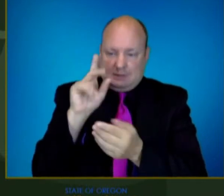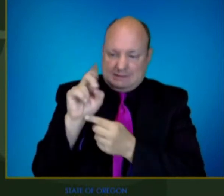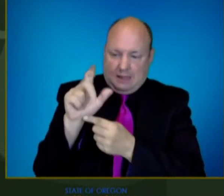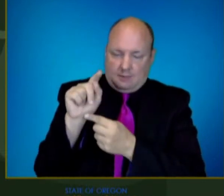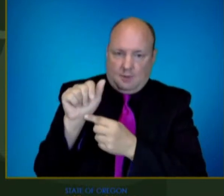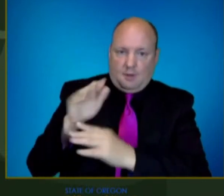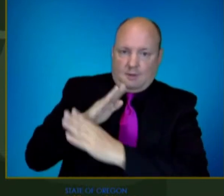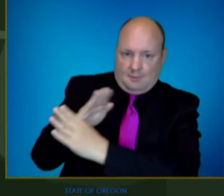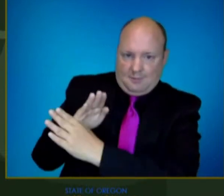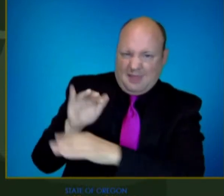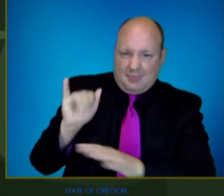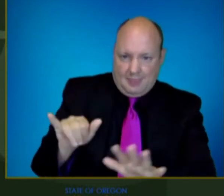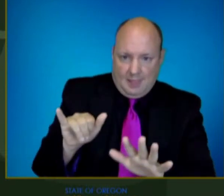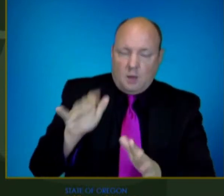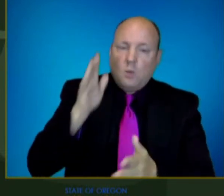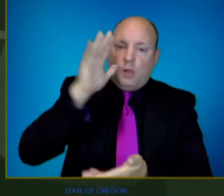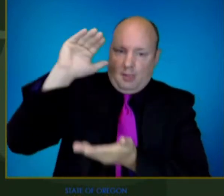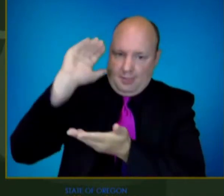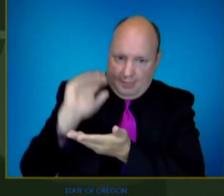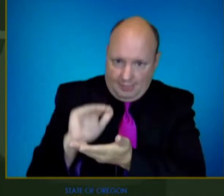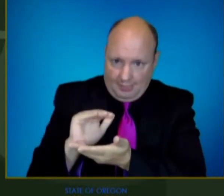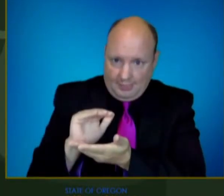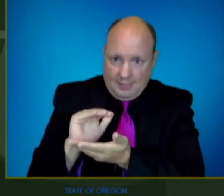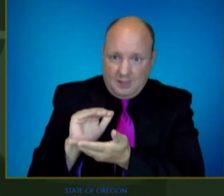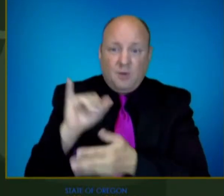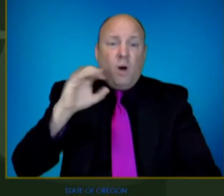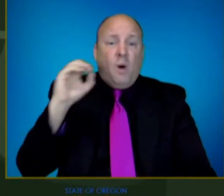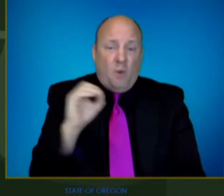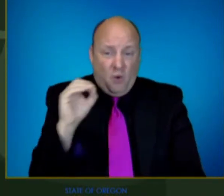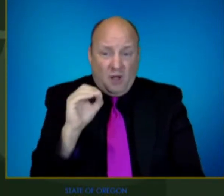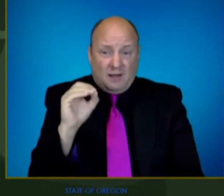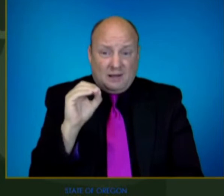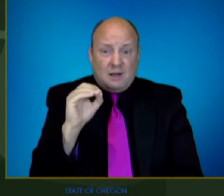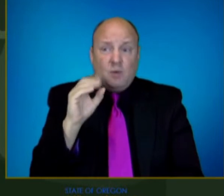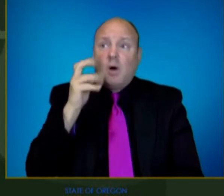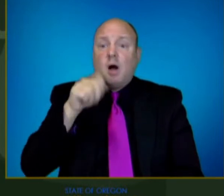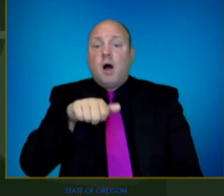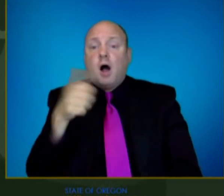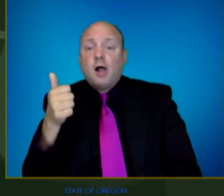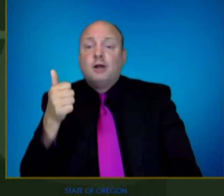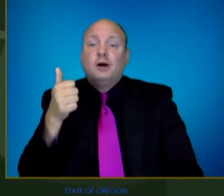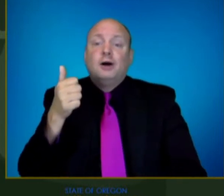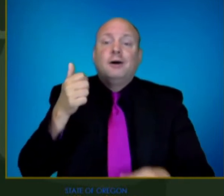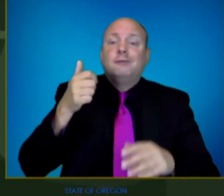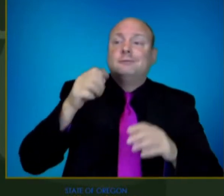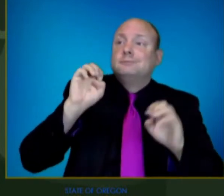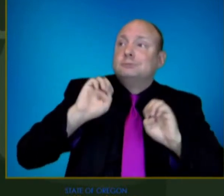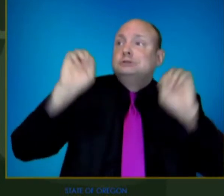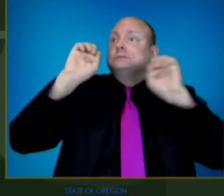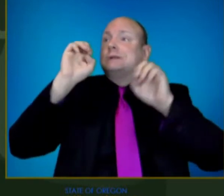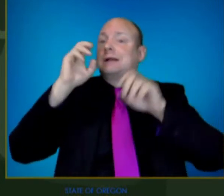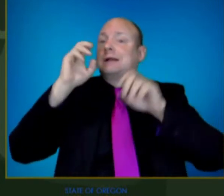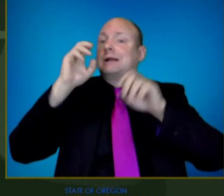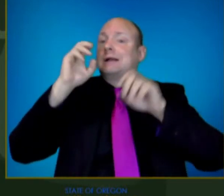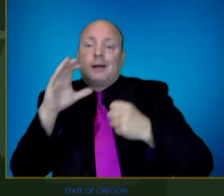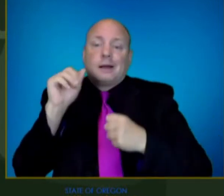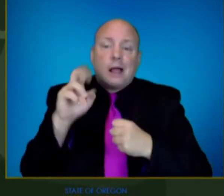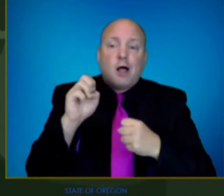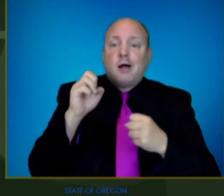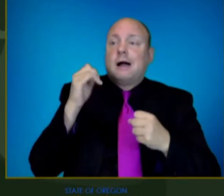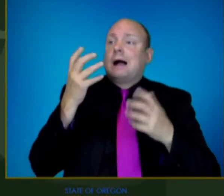need, so that Oregonians who need emergency or urgent care can access it, and that folks can get